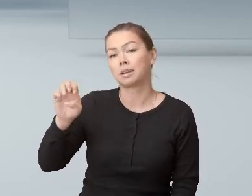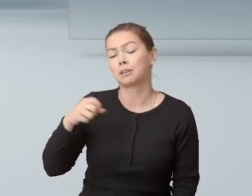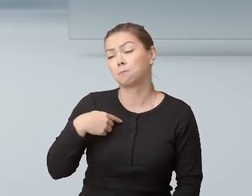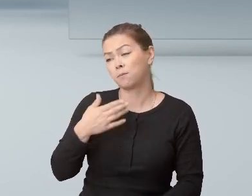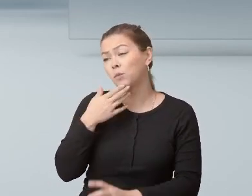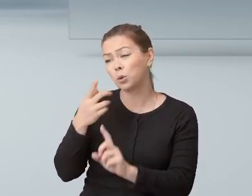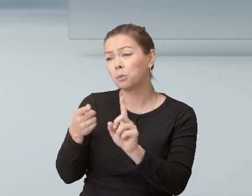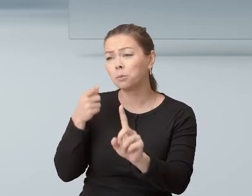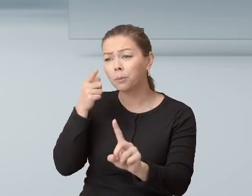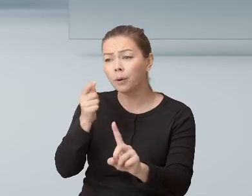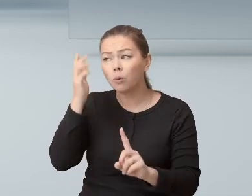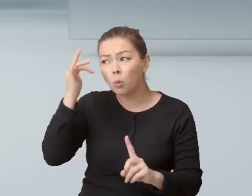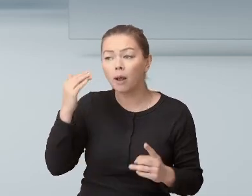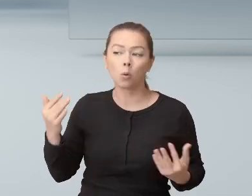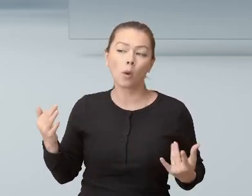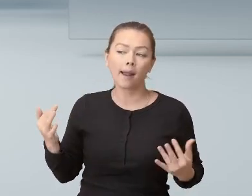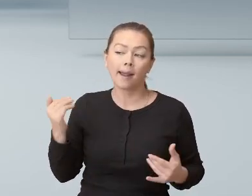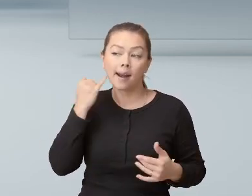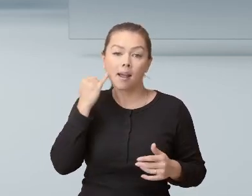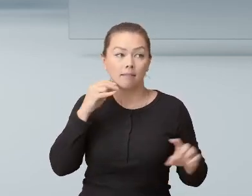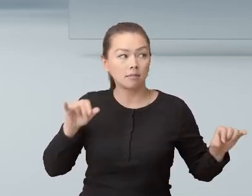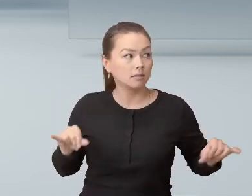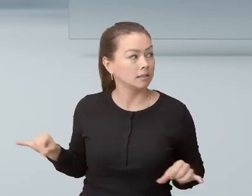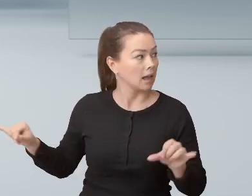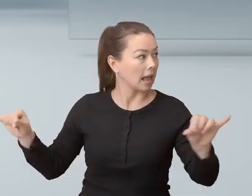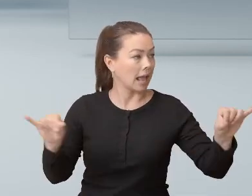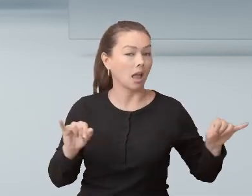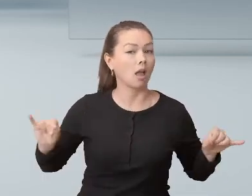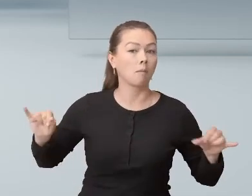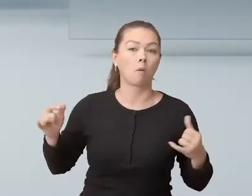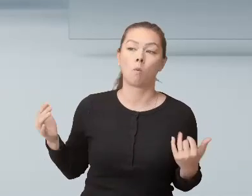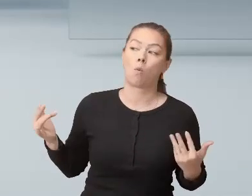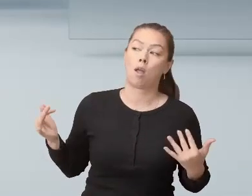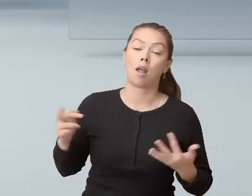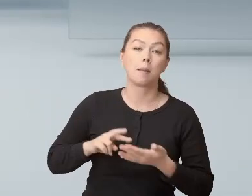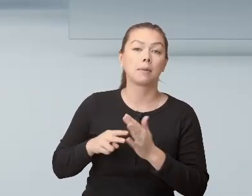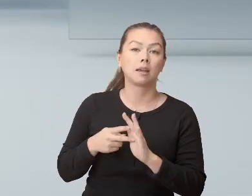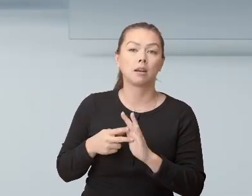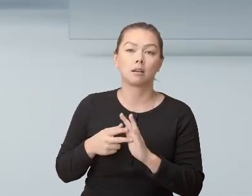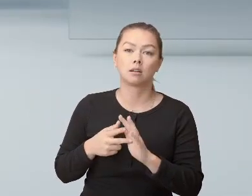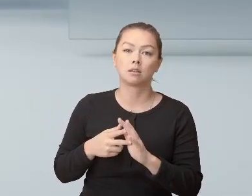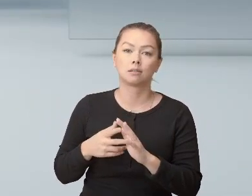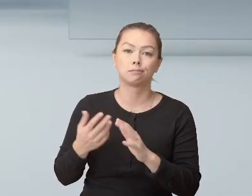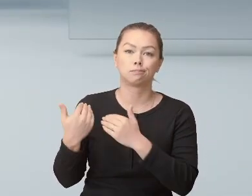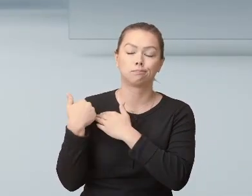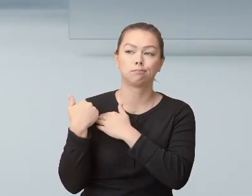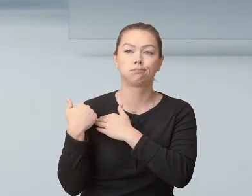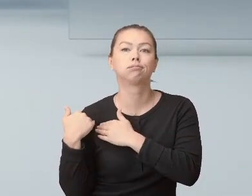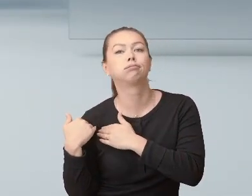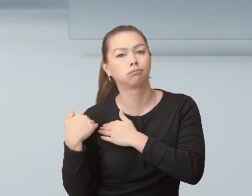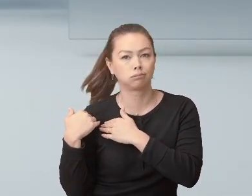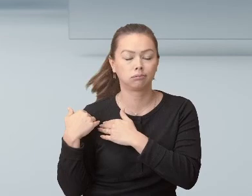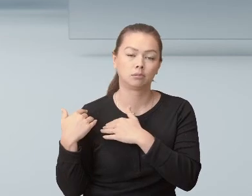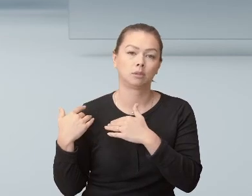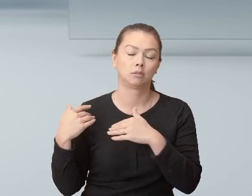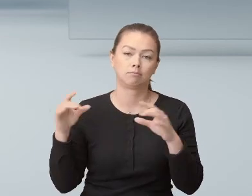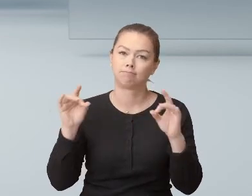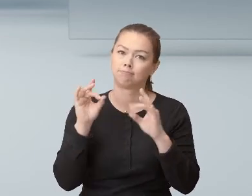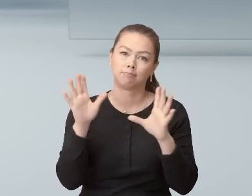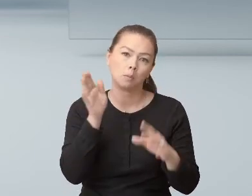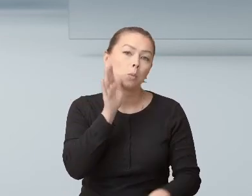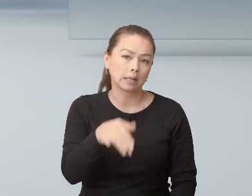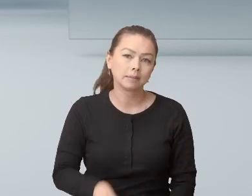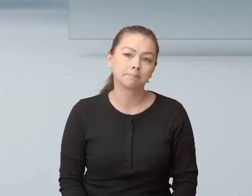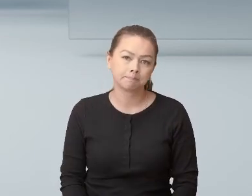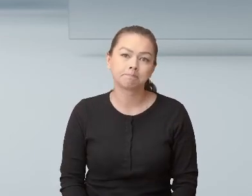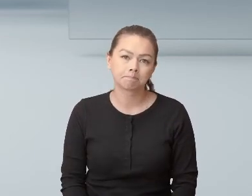end too, which means all that demand, our part is going to be brutal. All right, so let's talk about the overall risk, the general risk